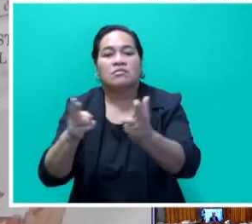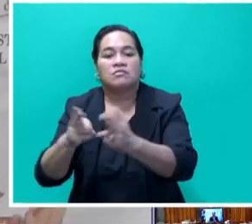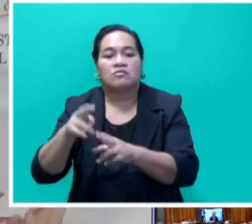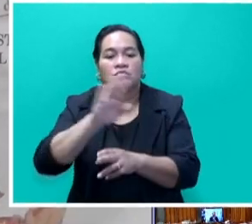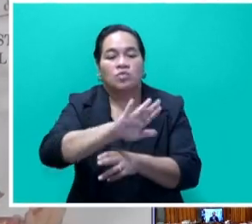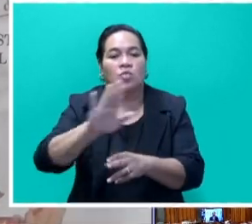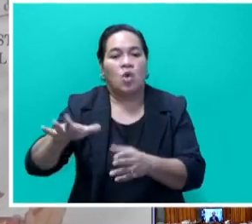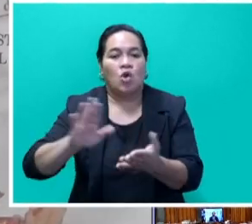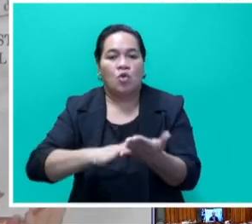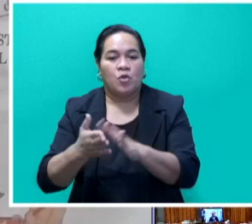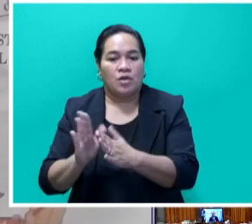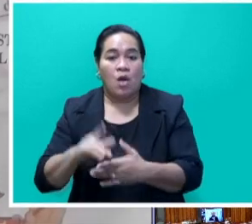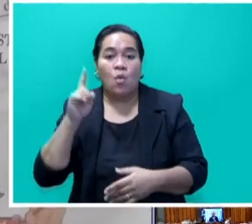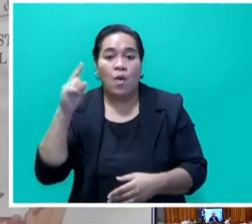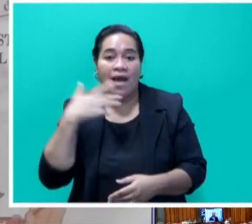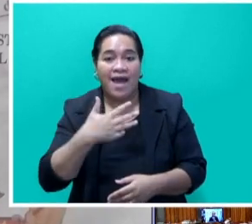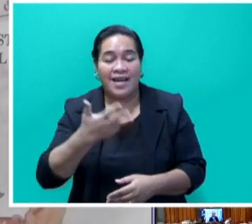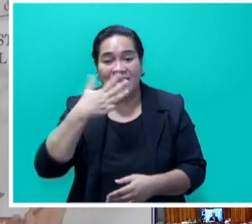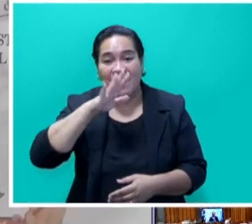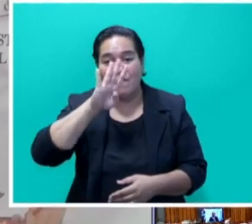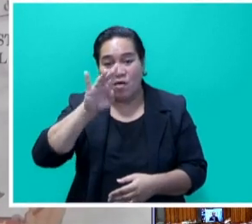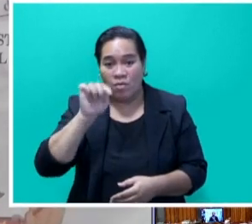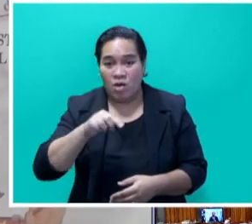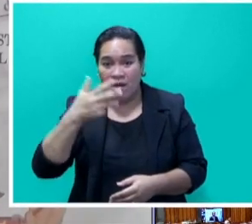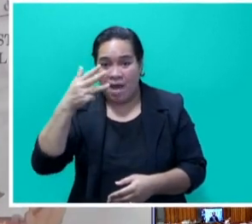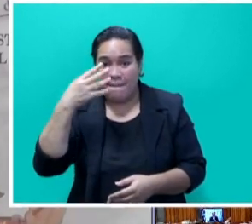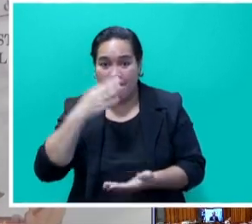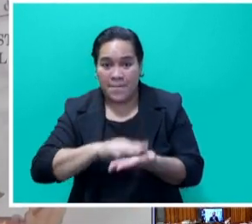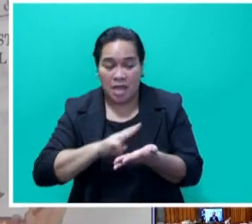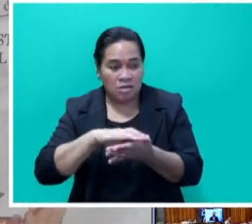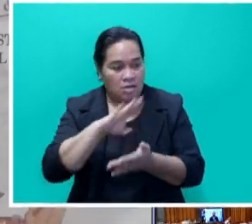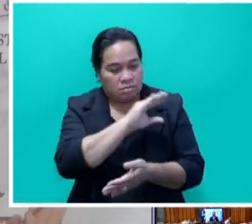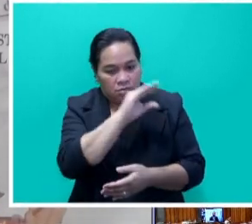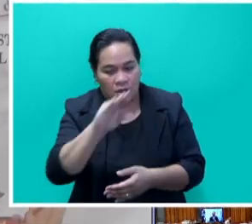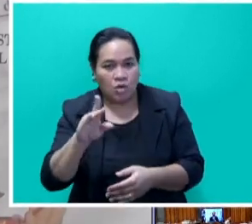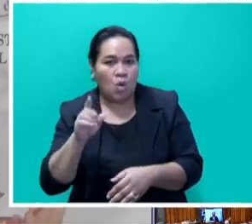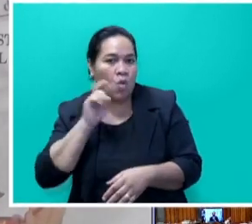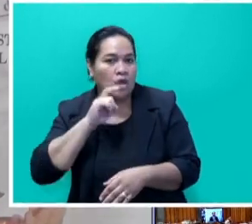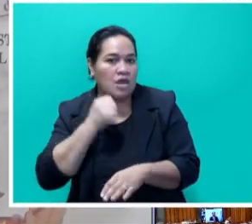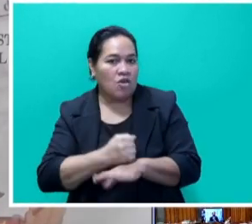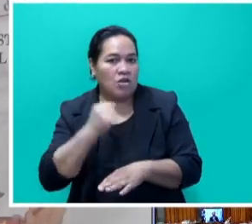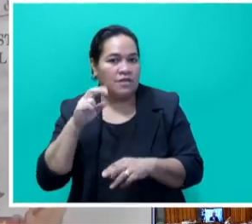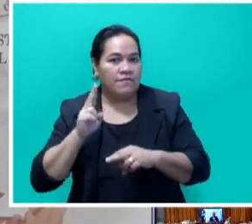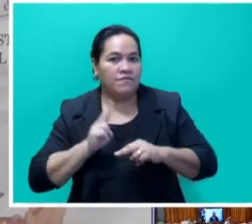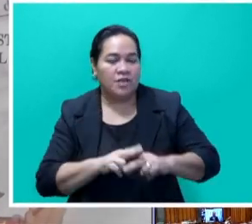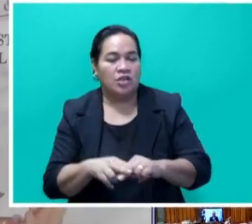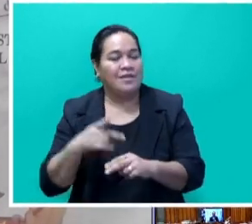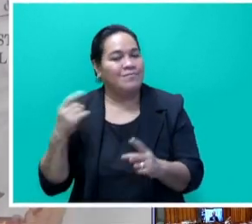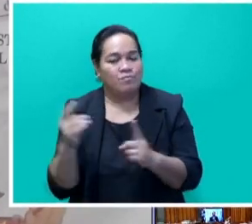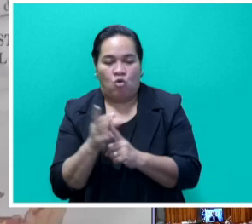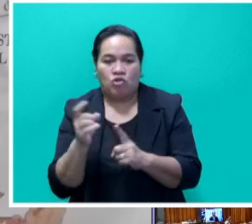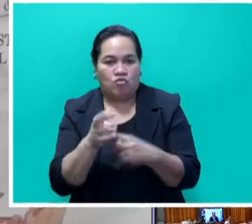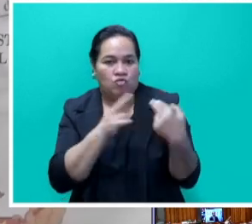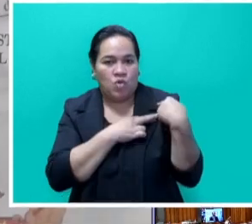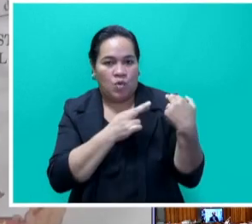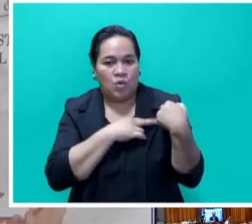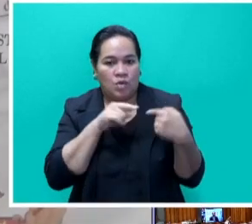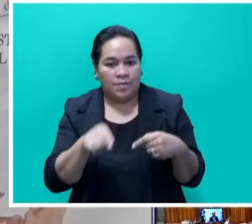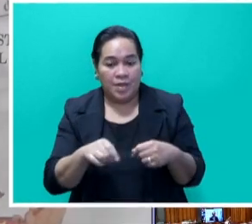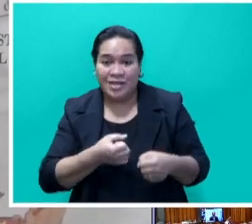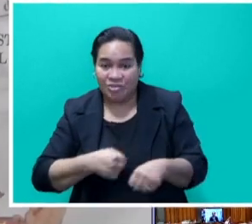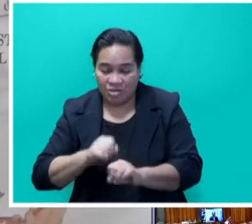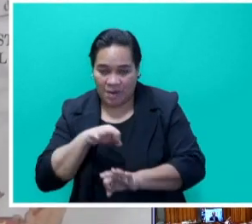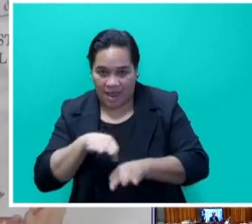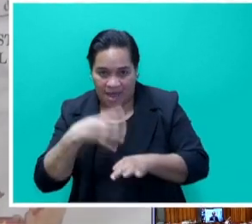communities. 194.9 million has been allocated to the Water Authority of Fiji for their important role. WAF's strategic